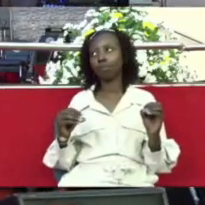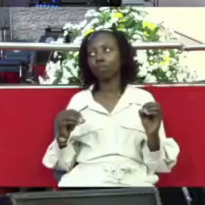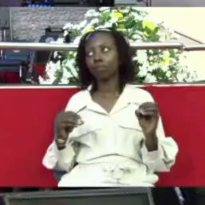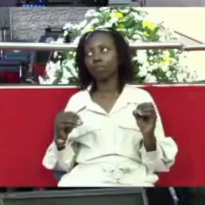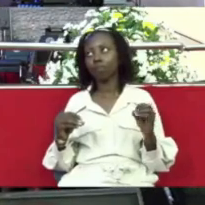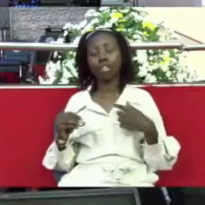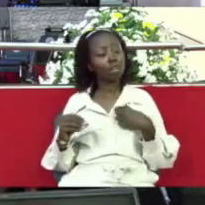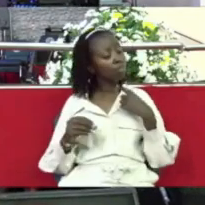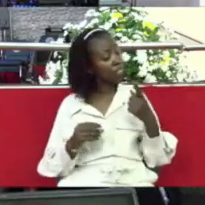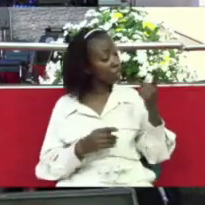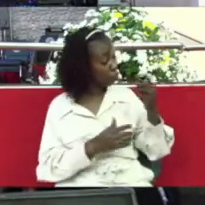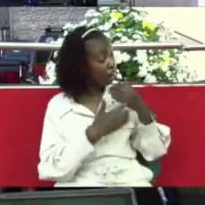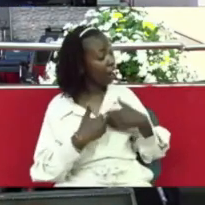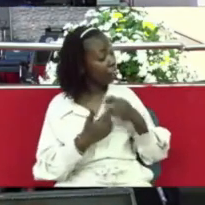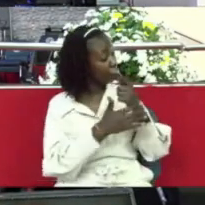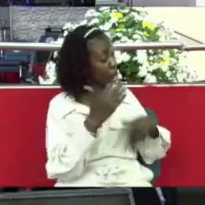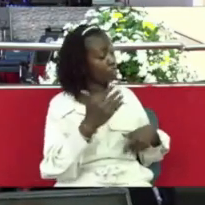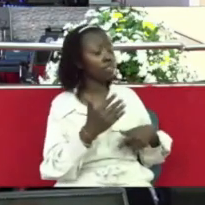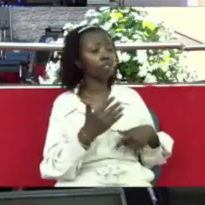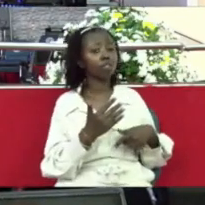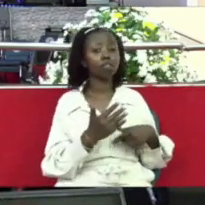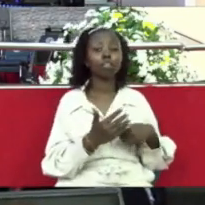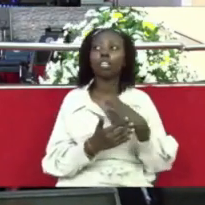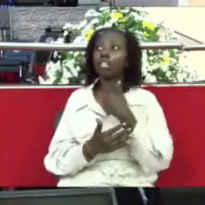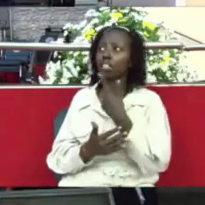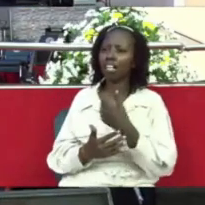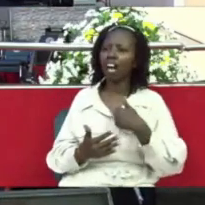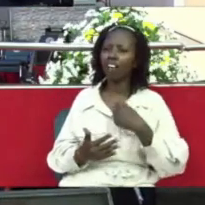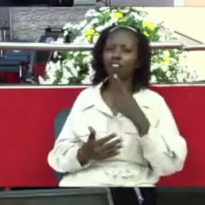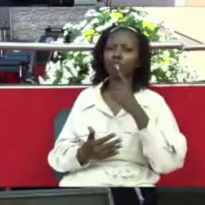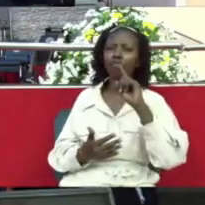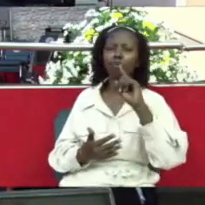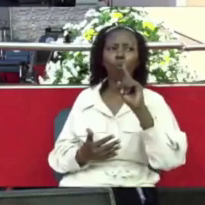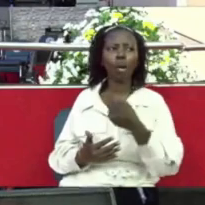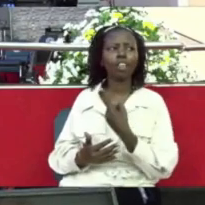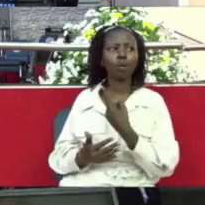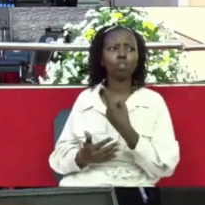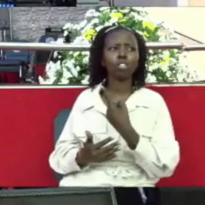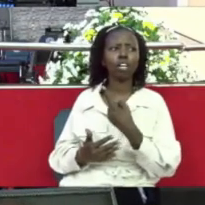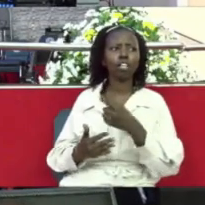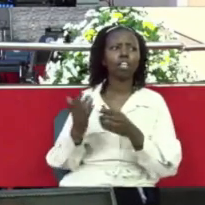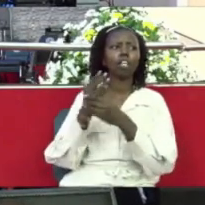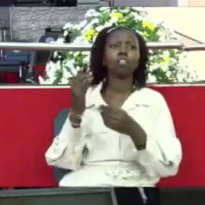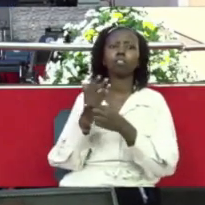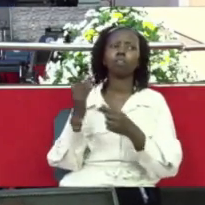I said, what do you have? He said, I have $1,000 to my name.